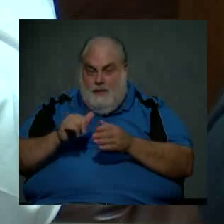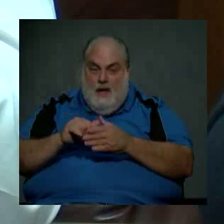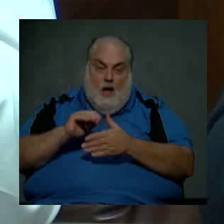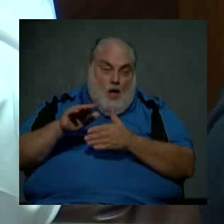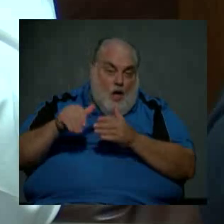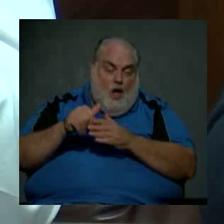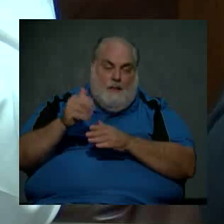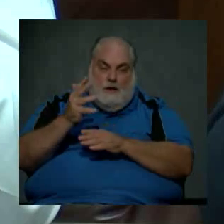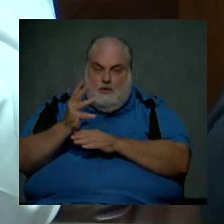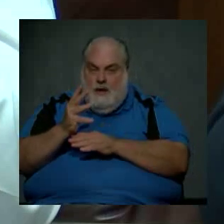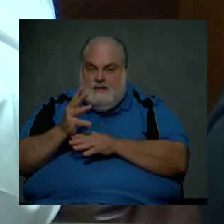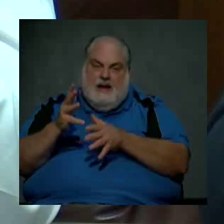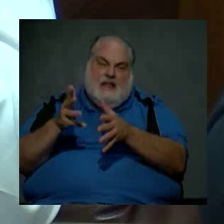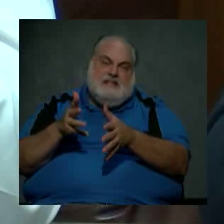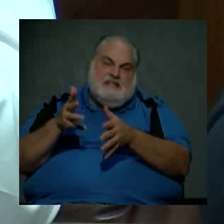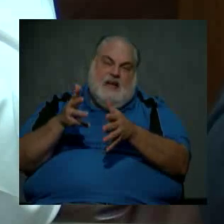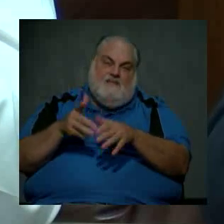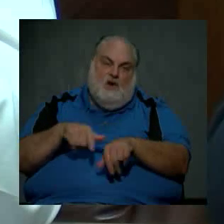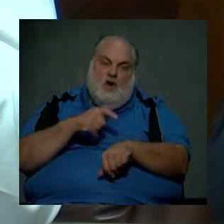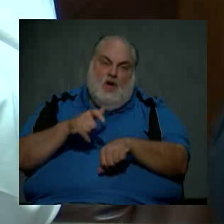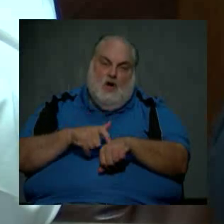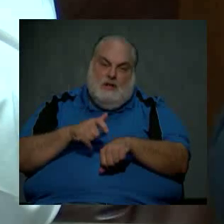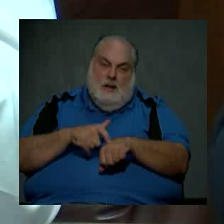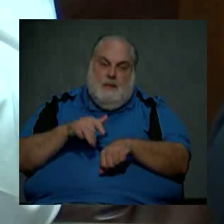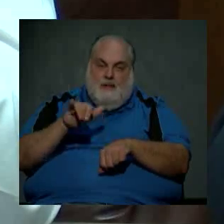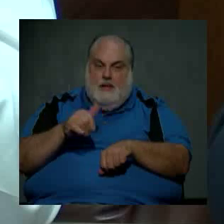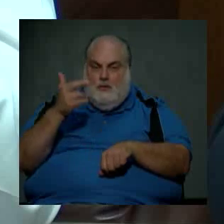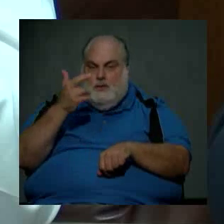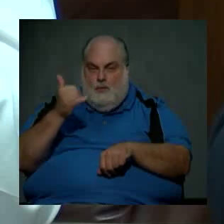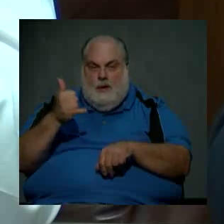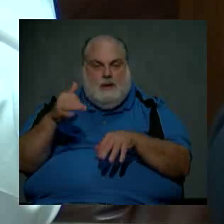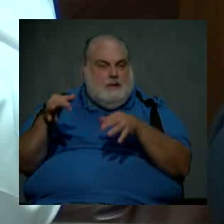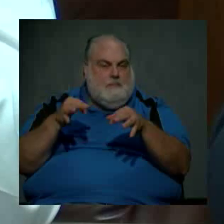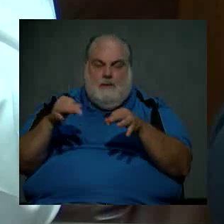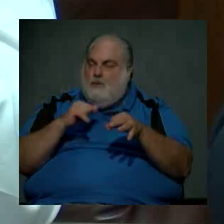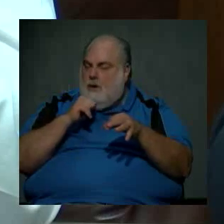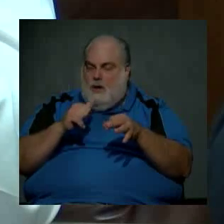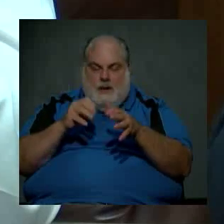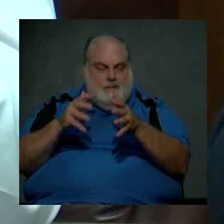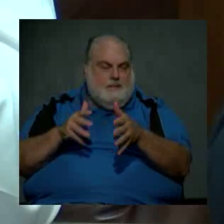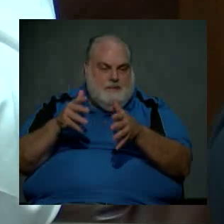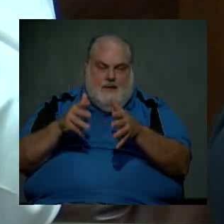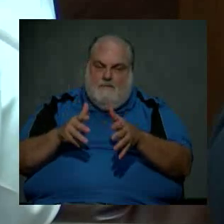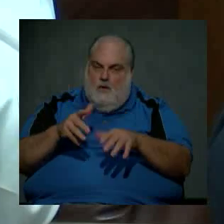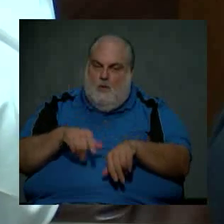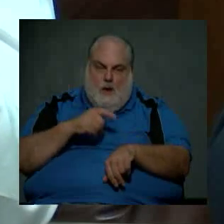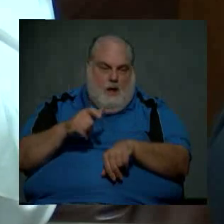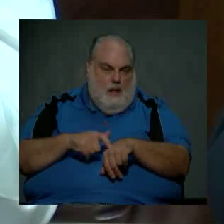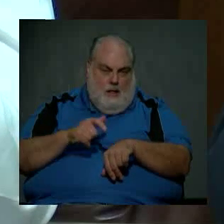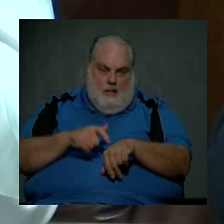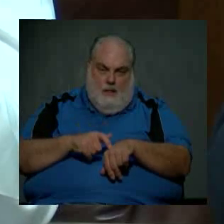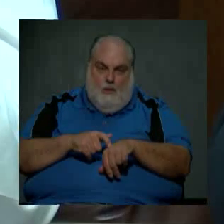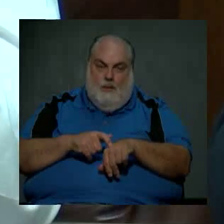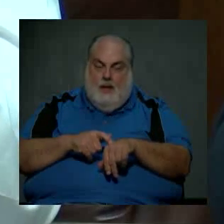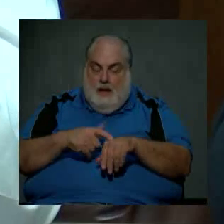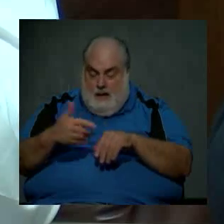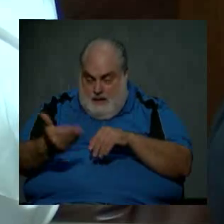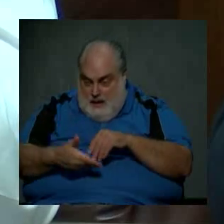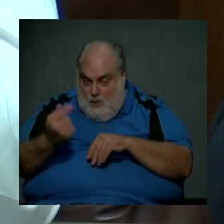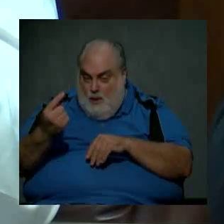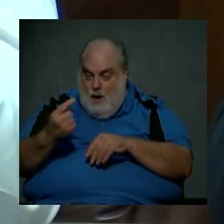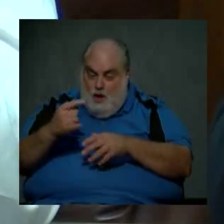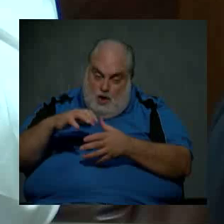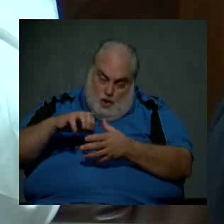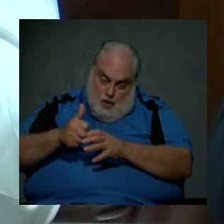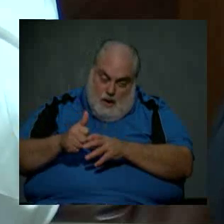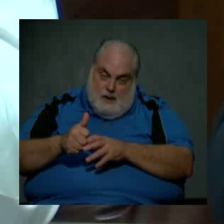all the trees and then it set for a while. And that's where he was trying to explain that they're not going to set for a while. Whenever they do cut one and grind